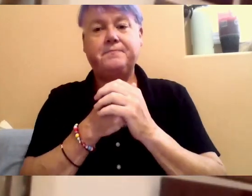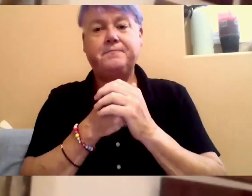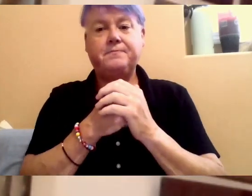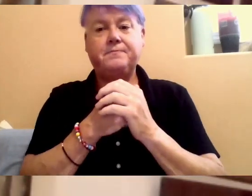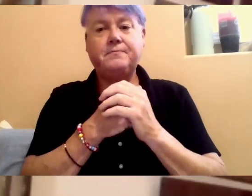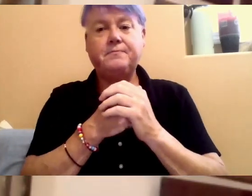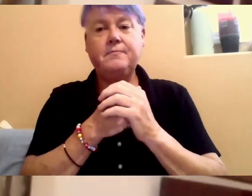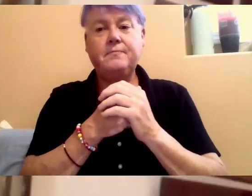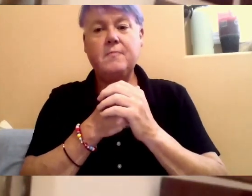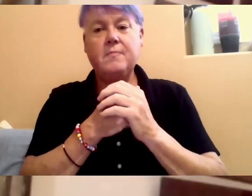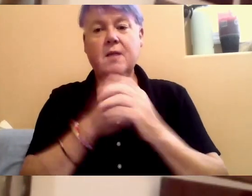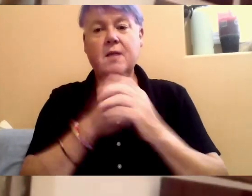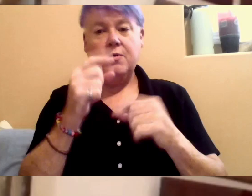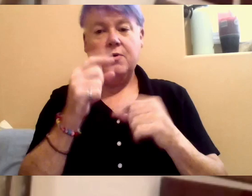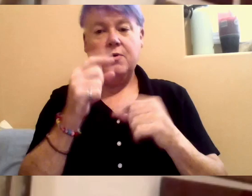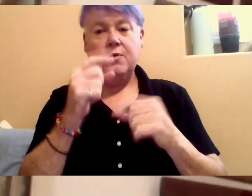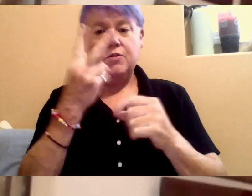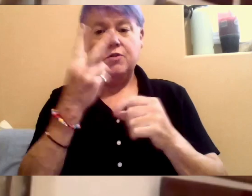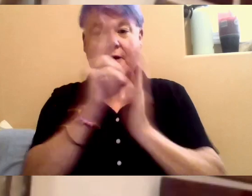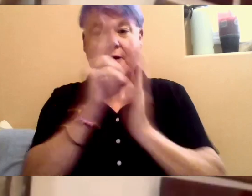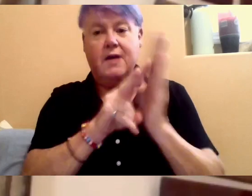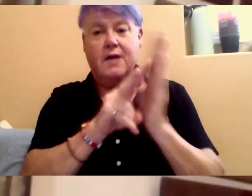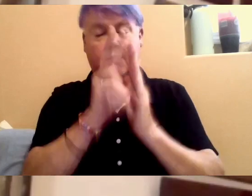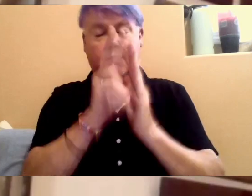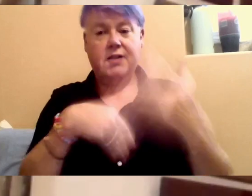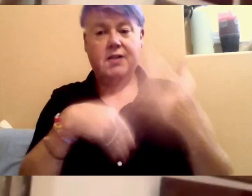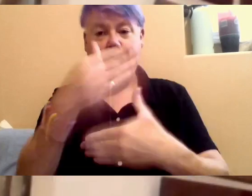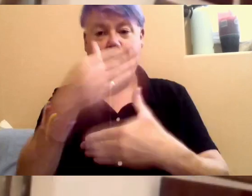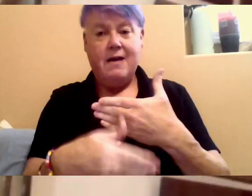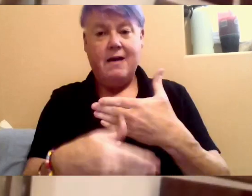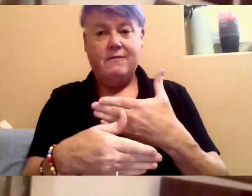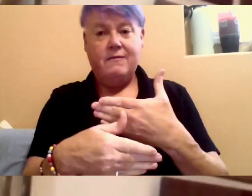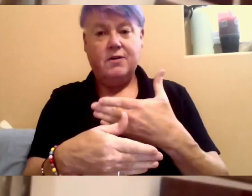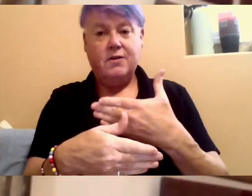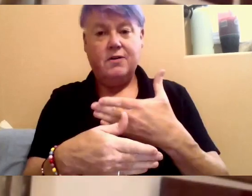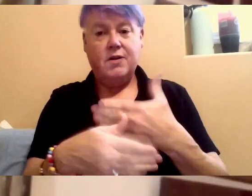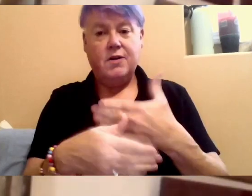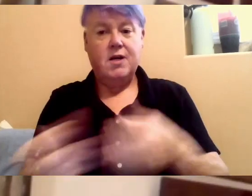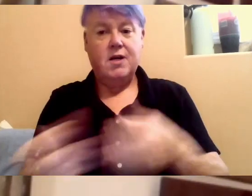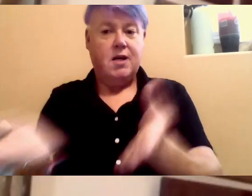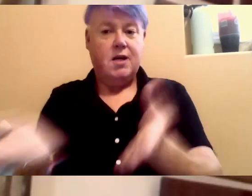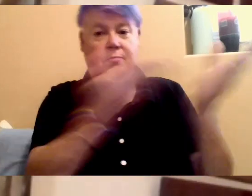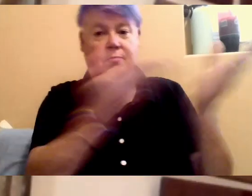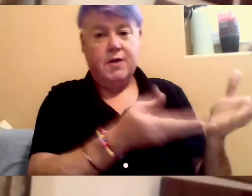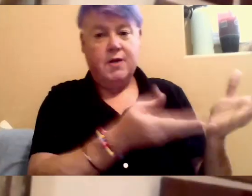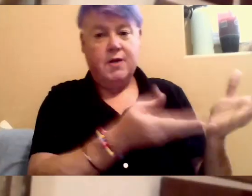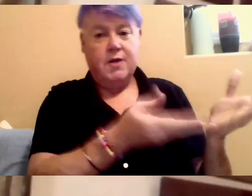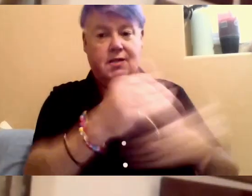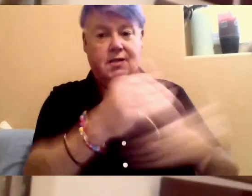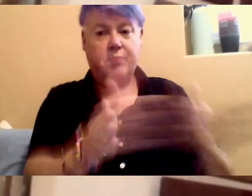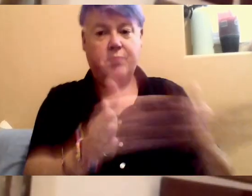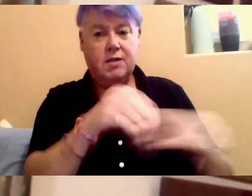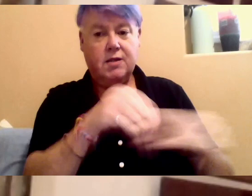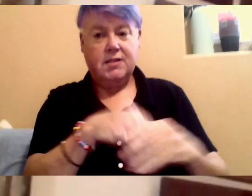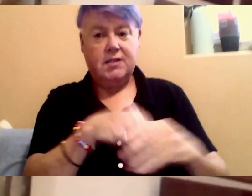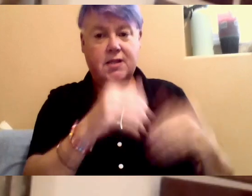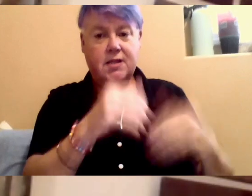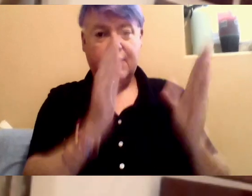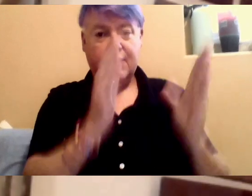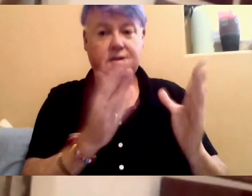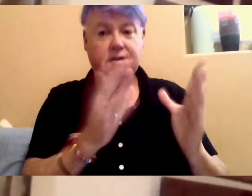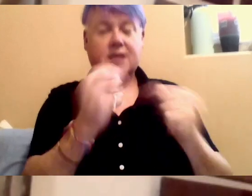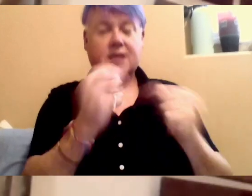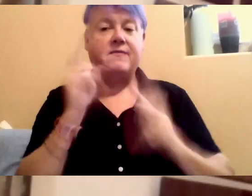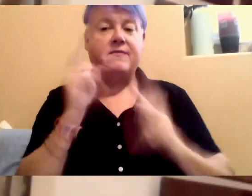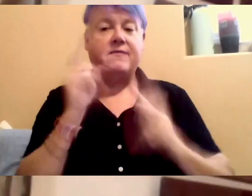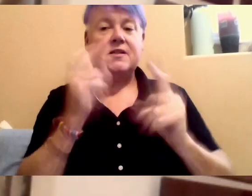And about 12 hours after he brings his boxes into the house, he gets a visit from the police. And it